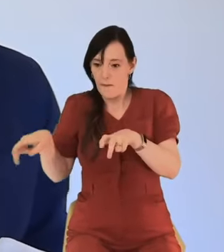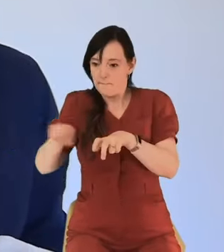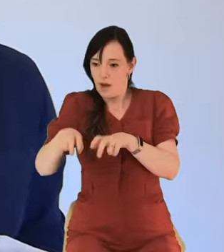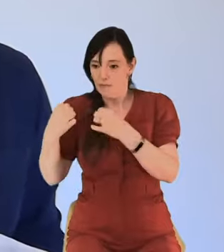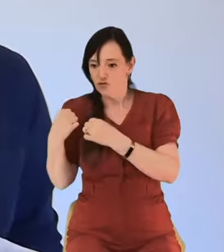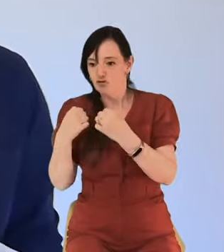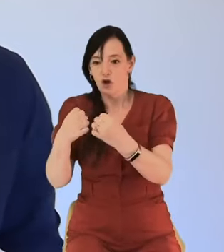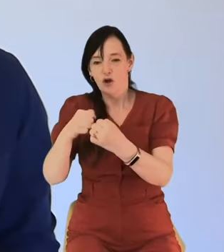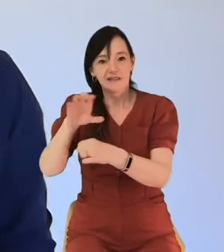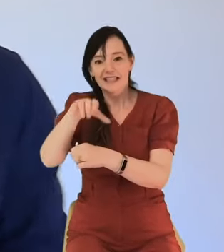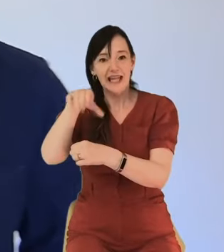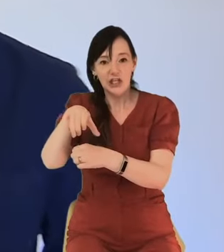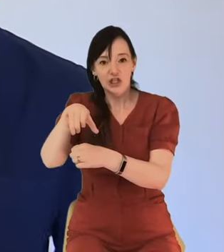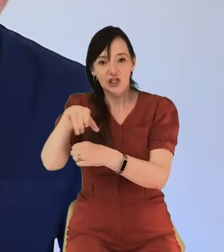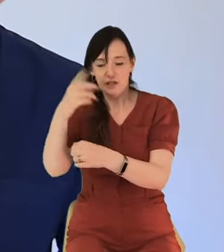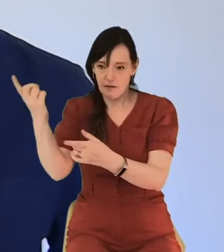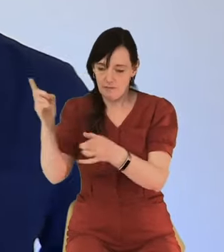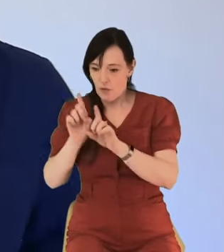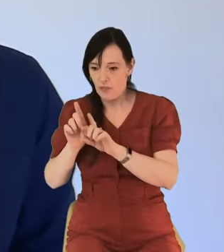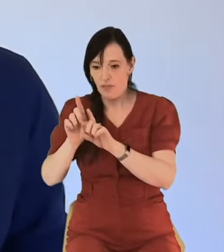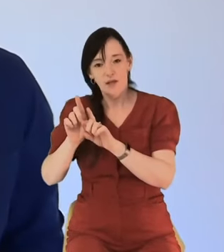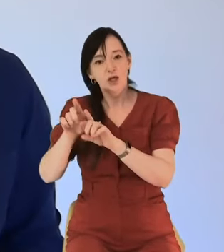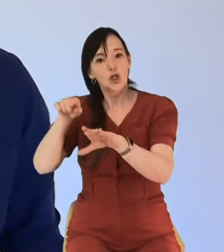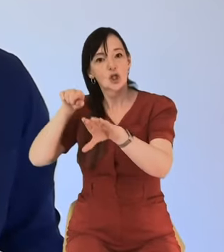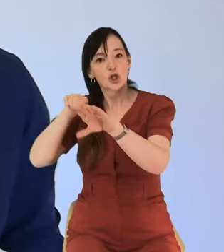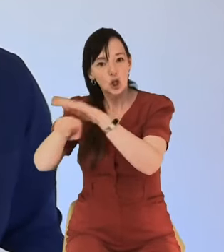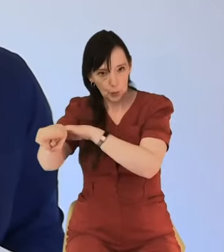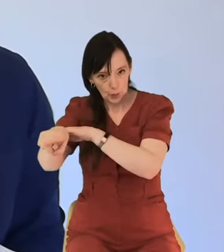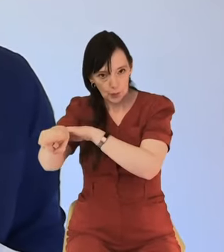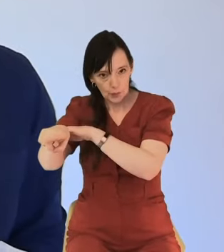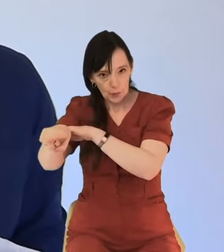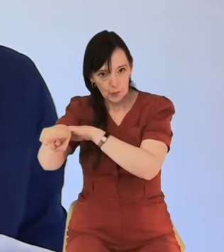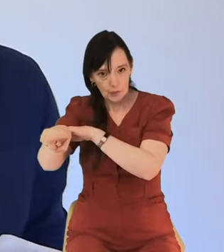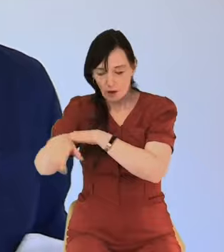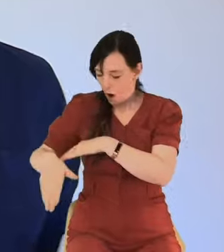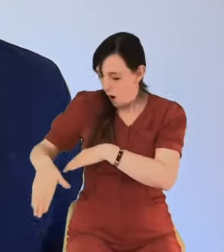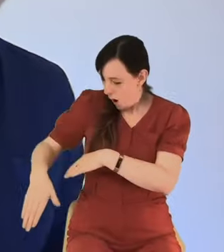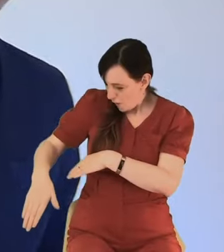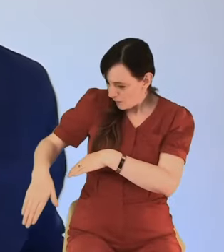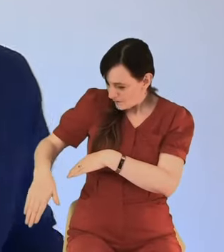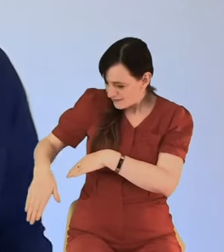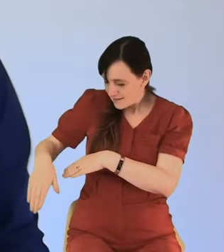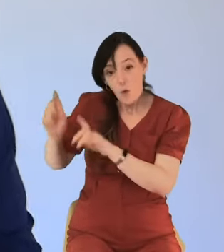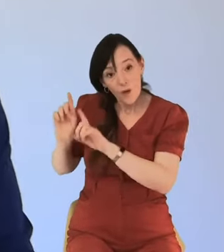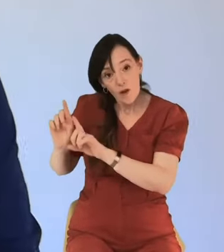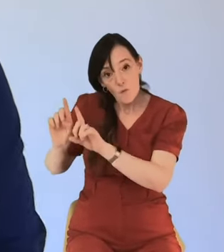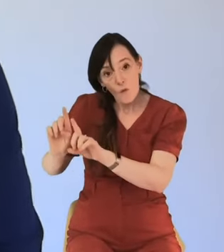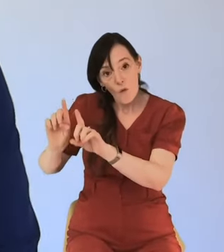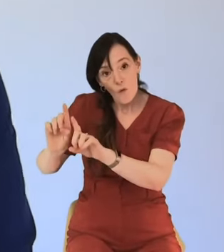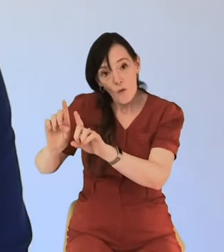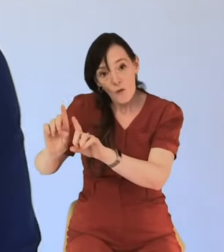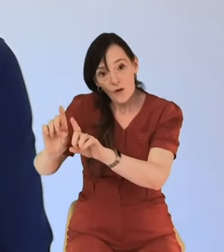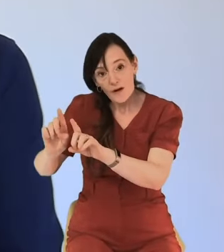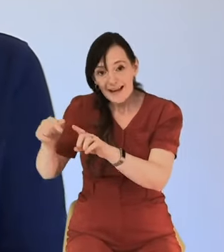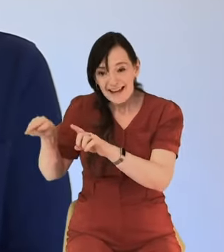right train. In the underground, he held my hand. When we got to St. John's Wood, he led me through